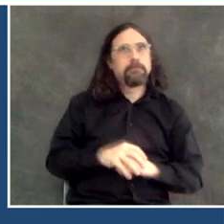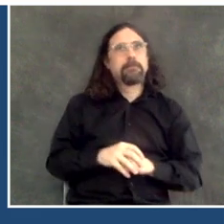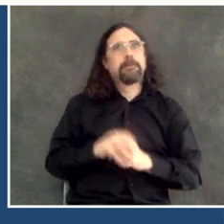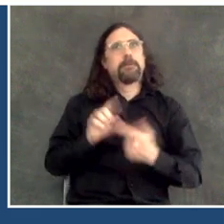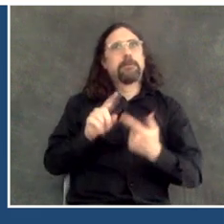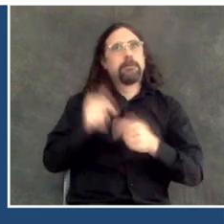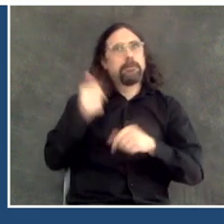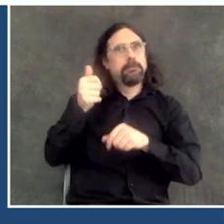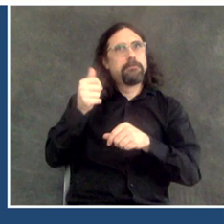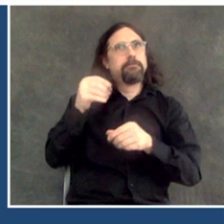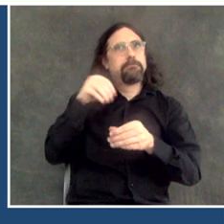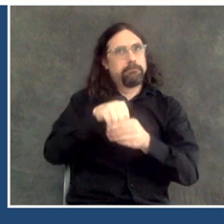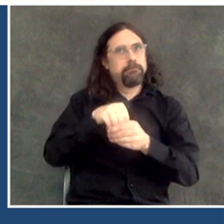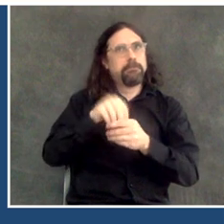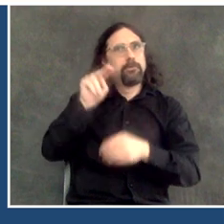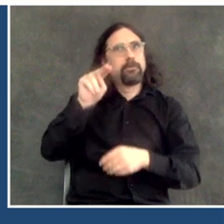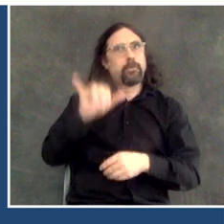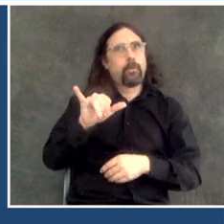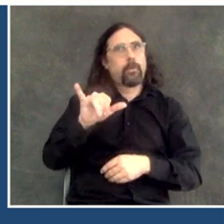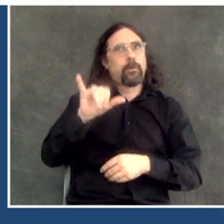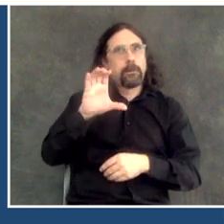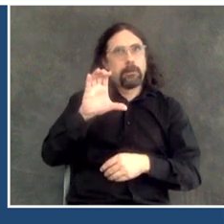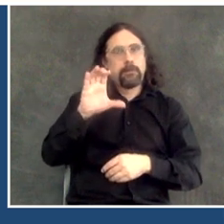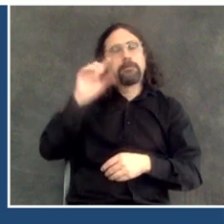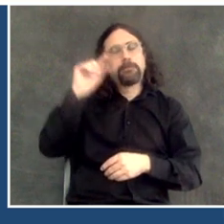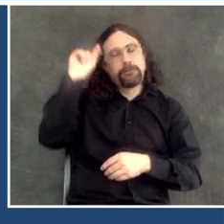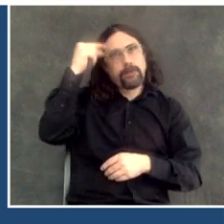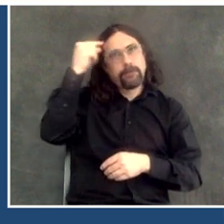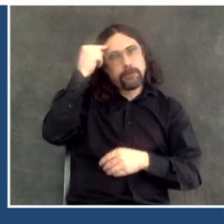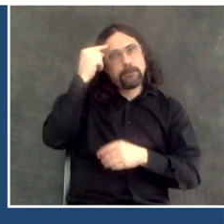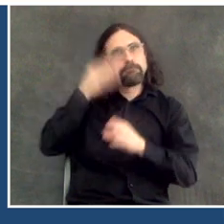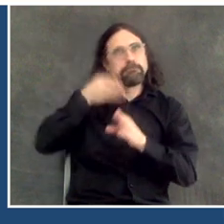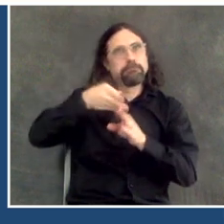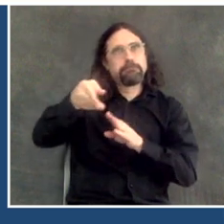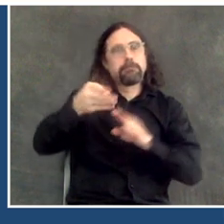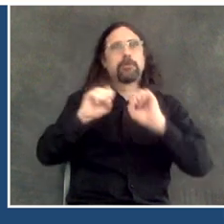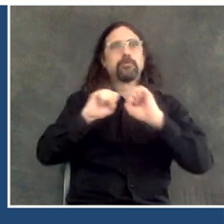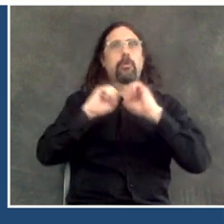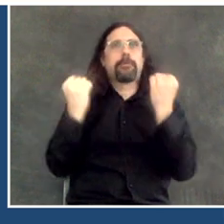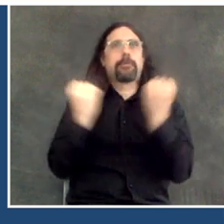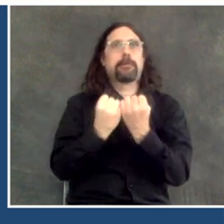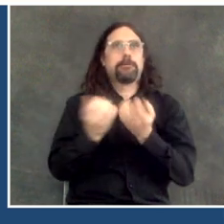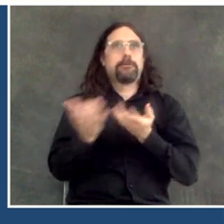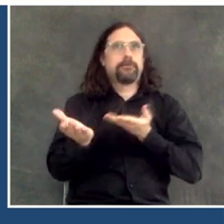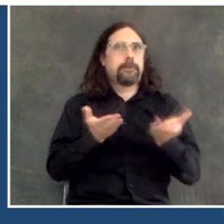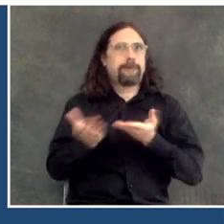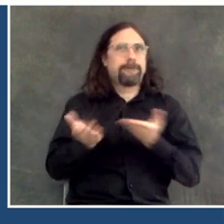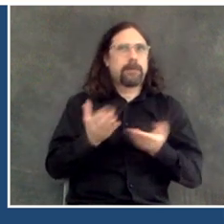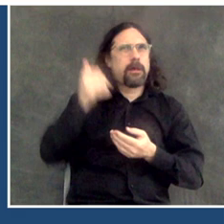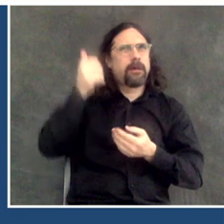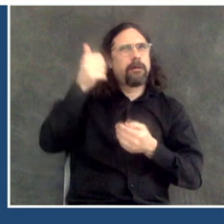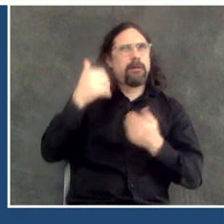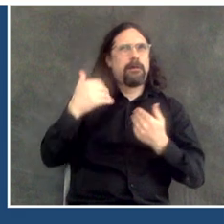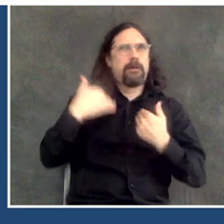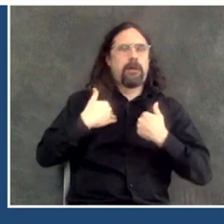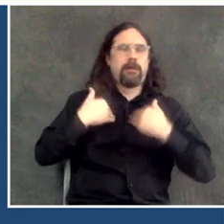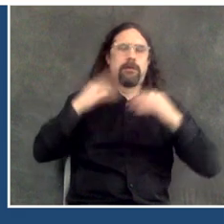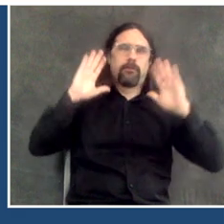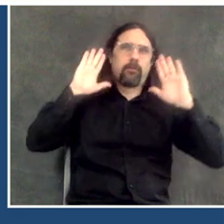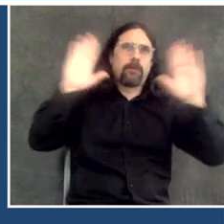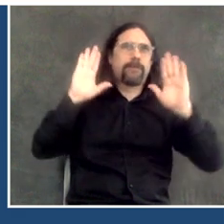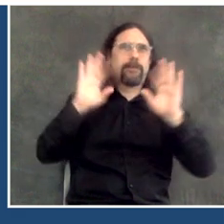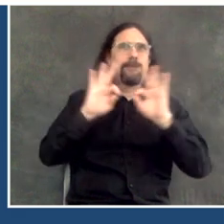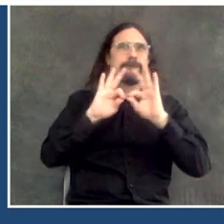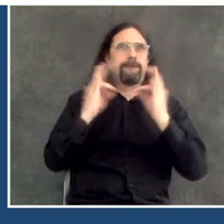services, did so much to help others, raised a great son and a great family. We've lost her to the coronavirus.